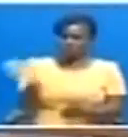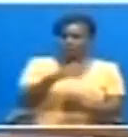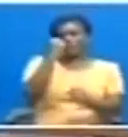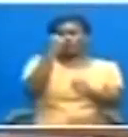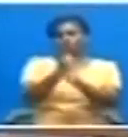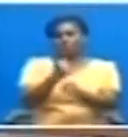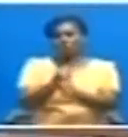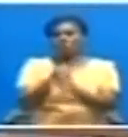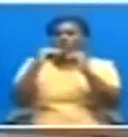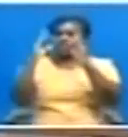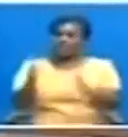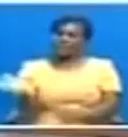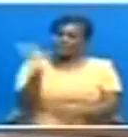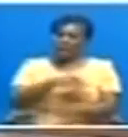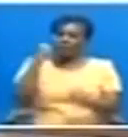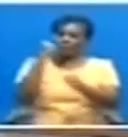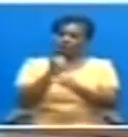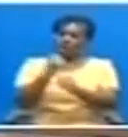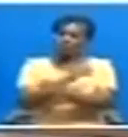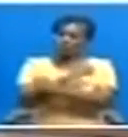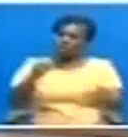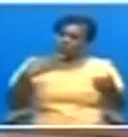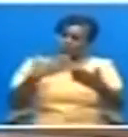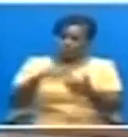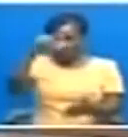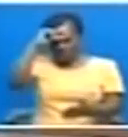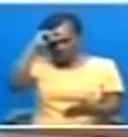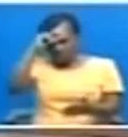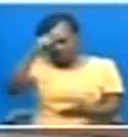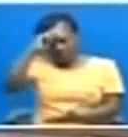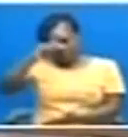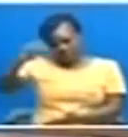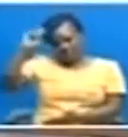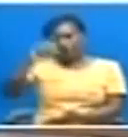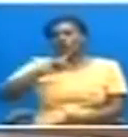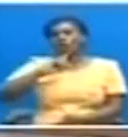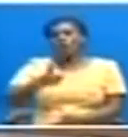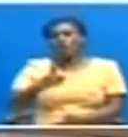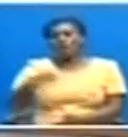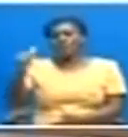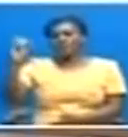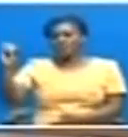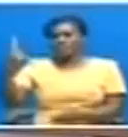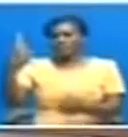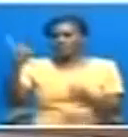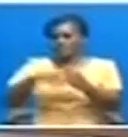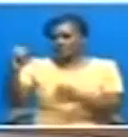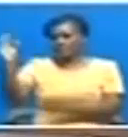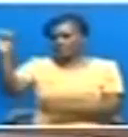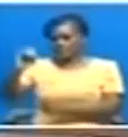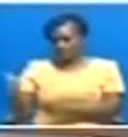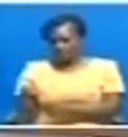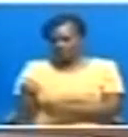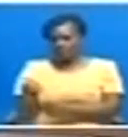work. Teachers are saying they will not return back to work until the government honors that pay rise that was ordered by the court, 50 to 60%.